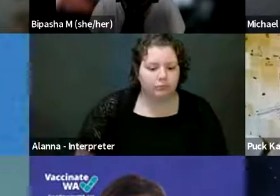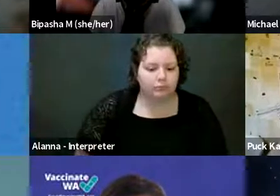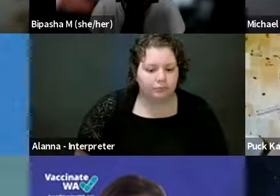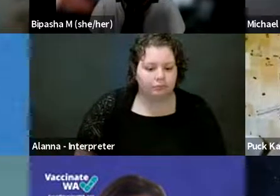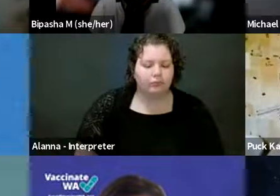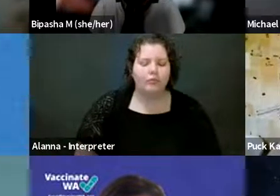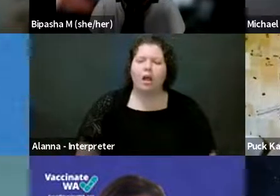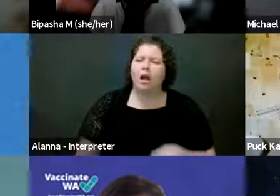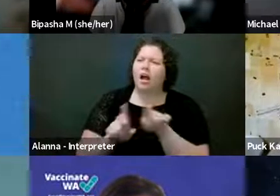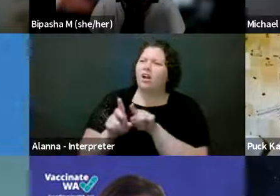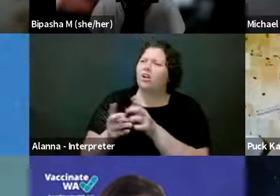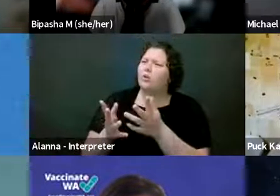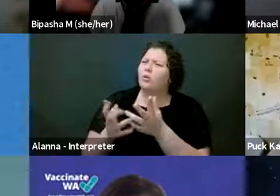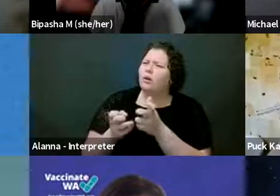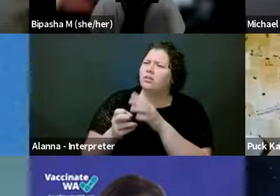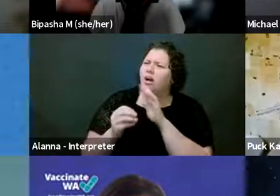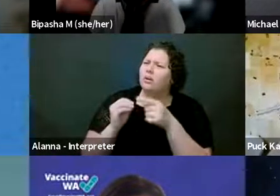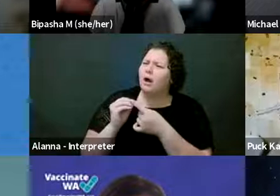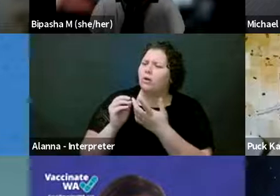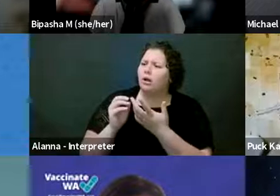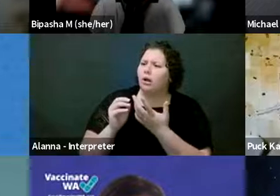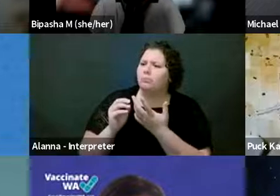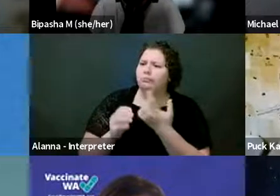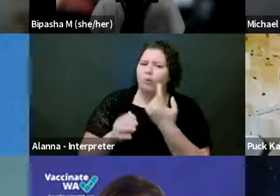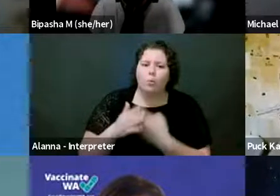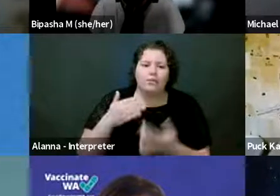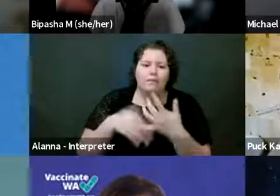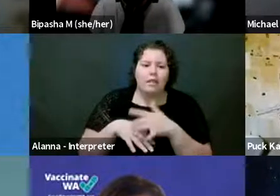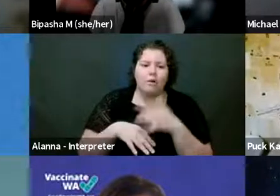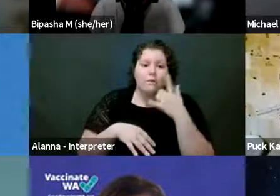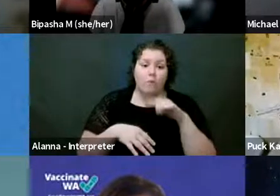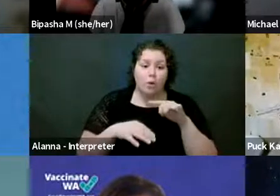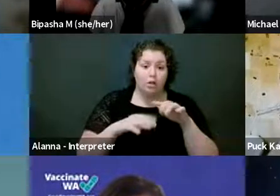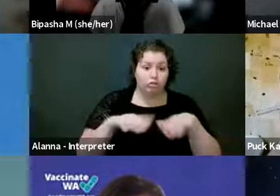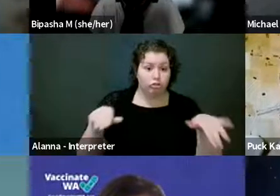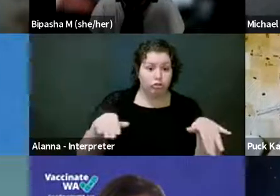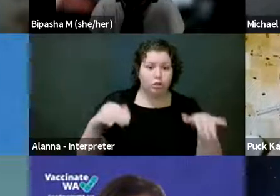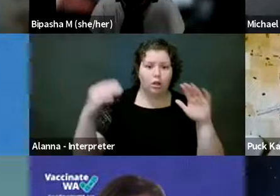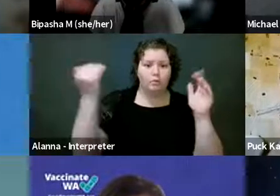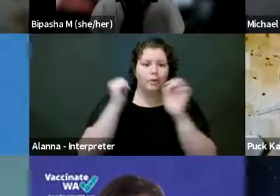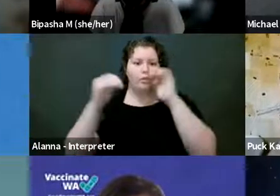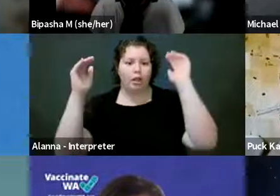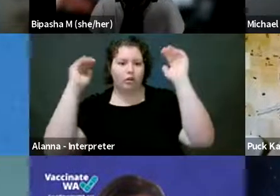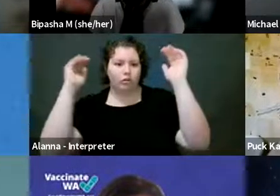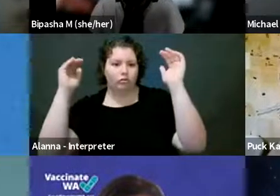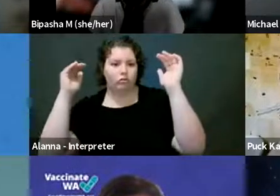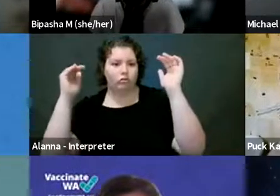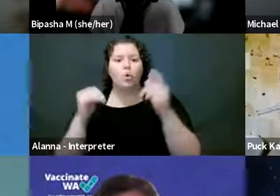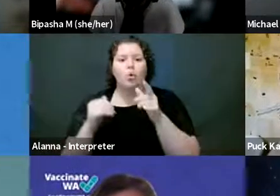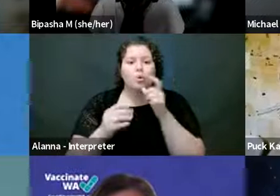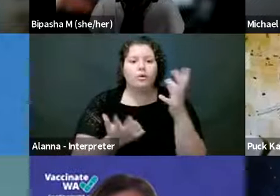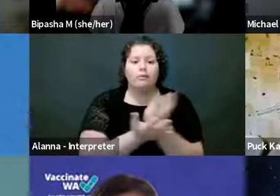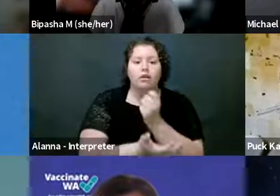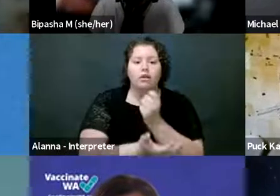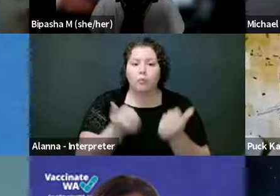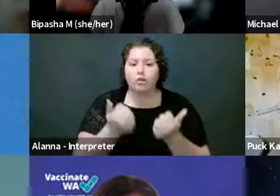adults, and are kids using it, not using it, what's available for them or not. And so not only just tracking it, but making sure that's